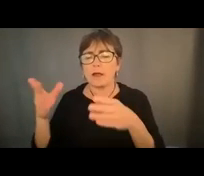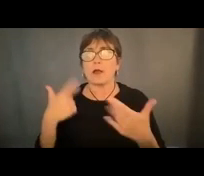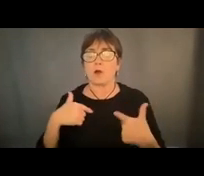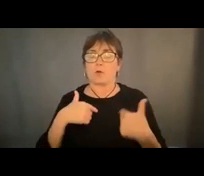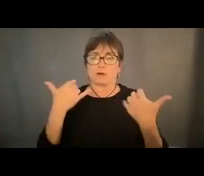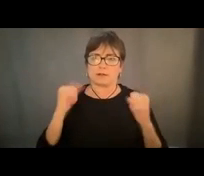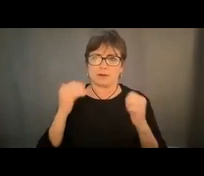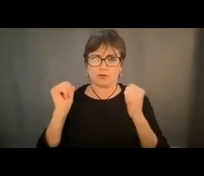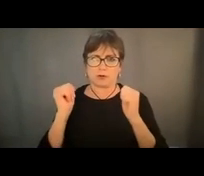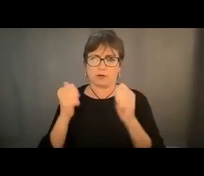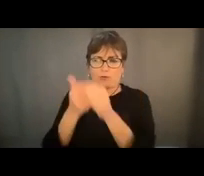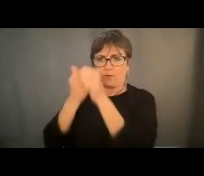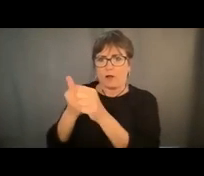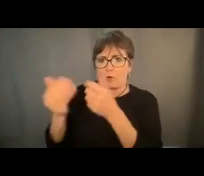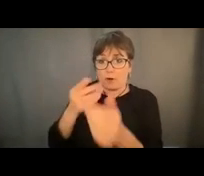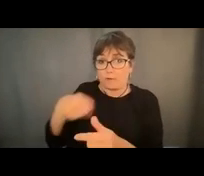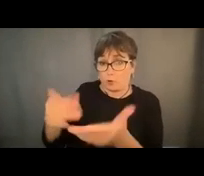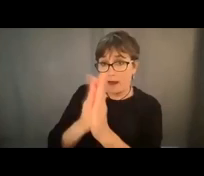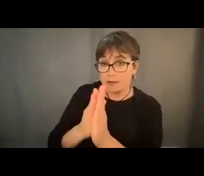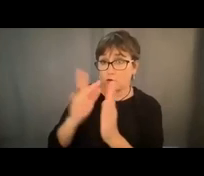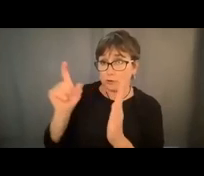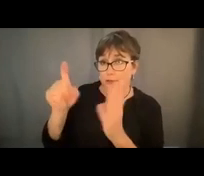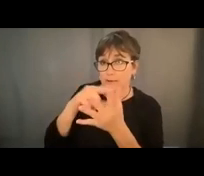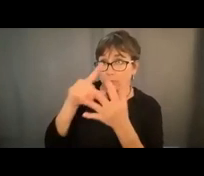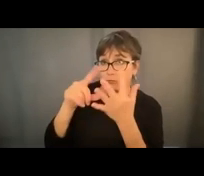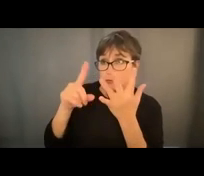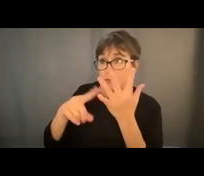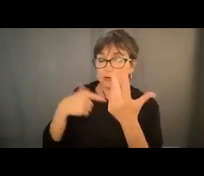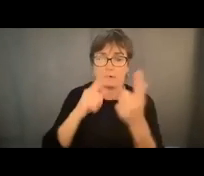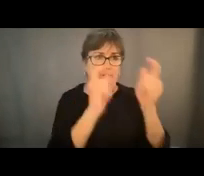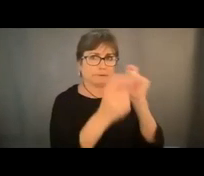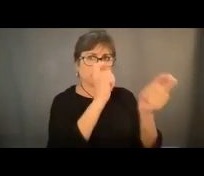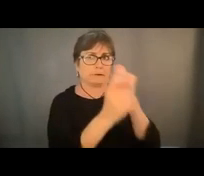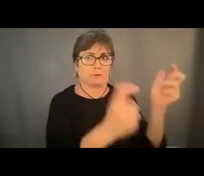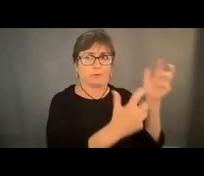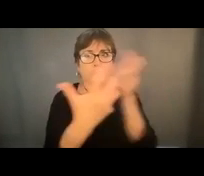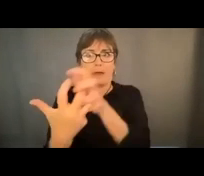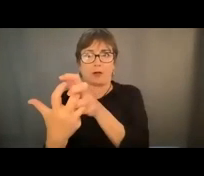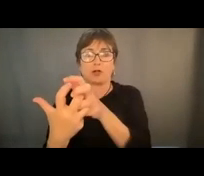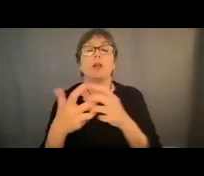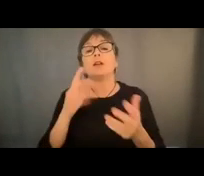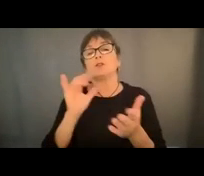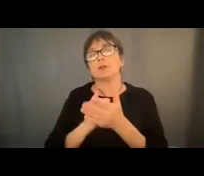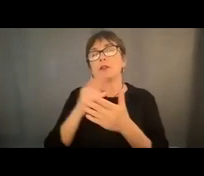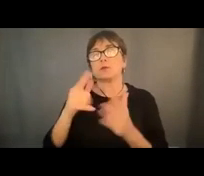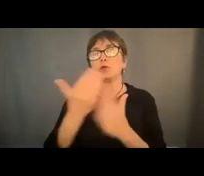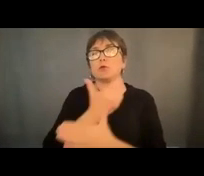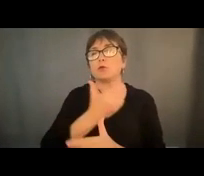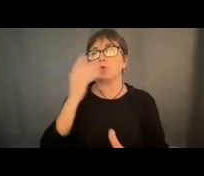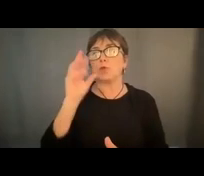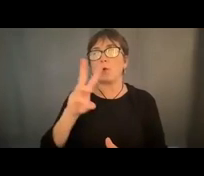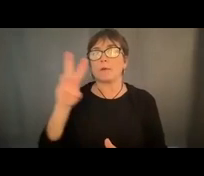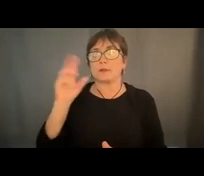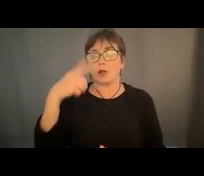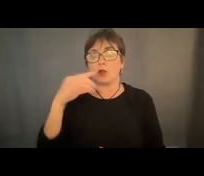that we are responsive to all of the requests. But this is the look of our new site. So as